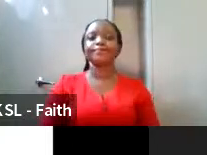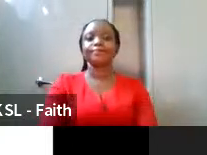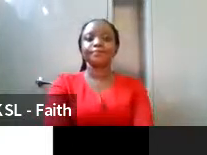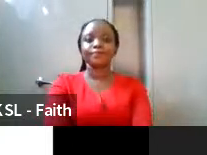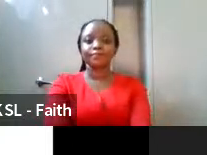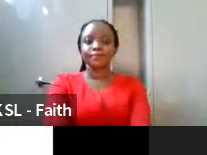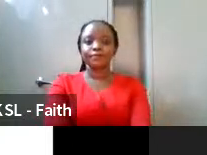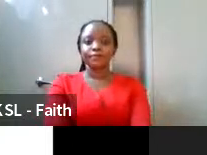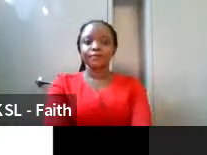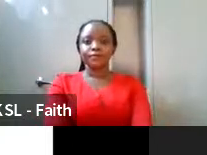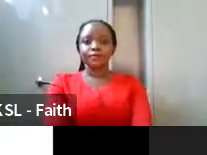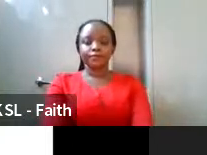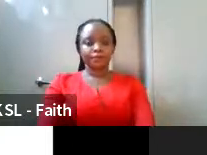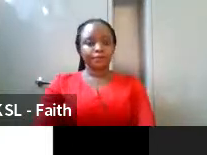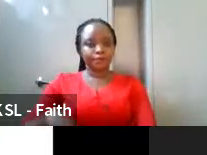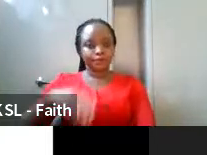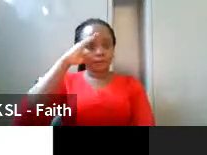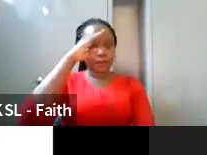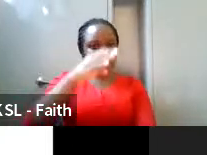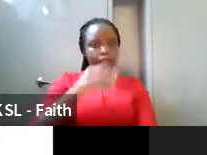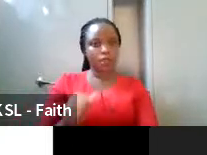Thank you. Hello.